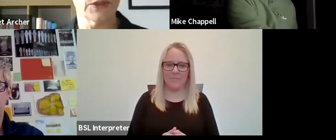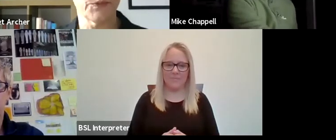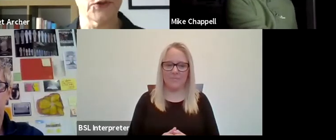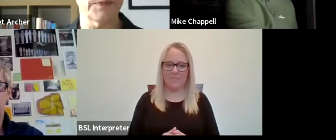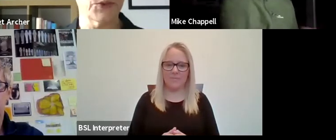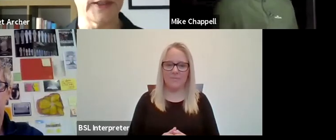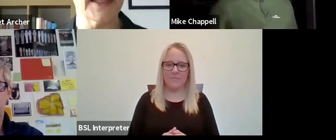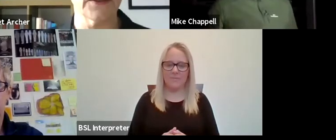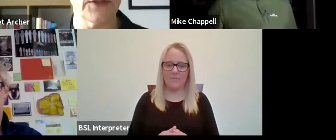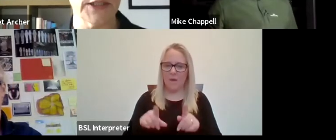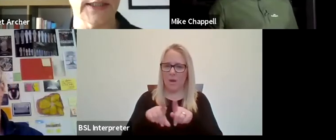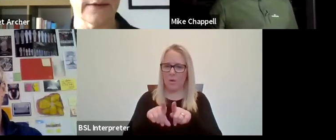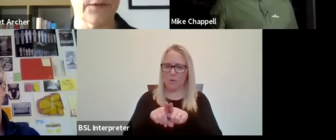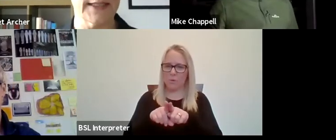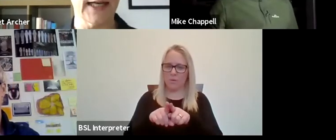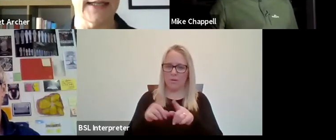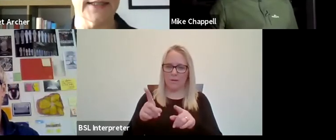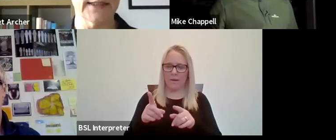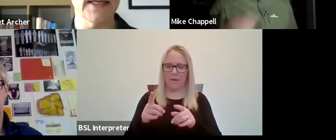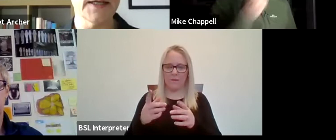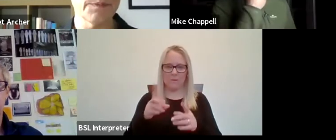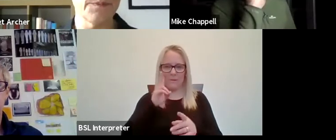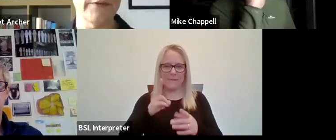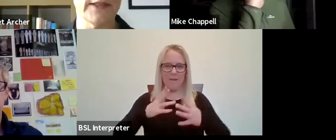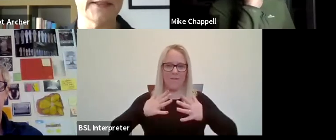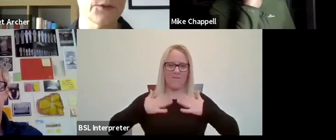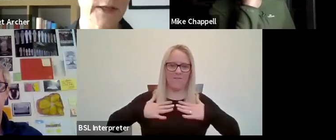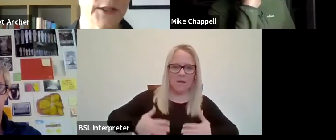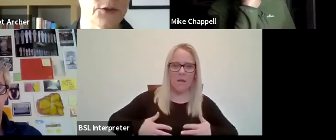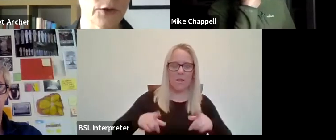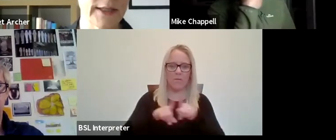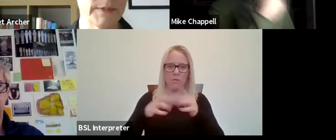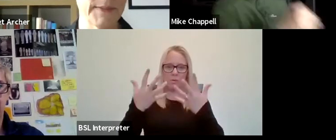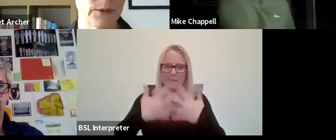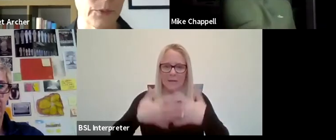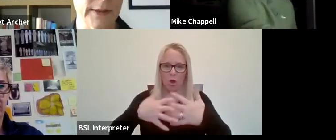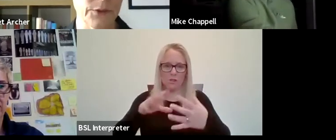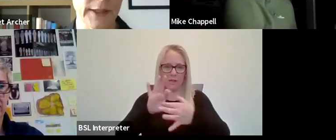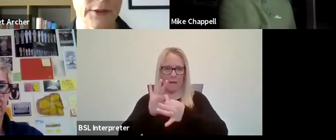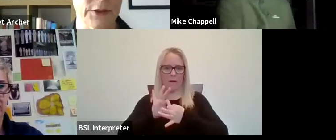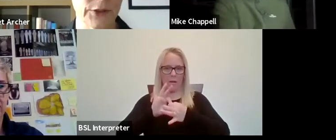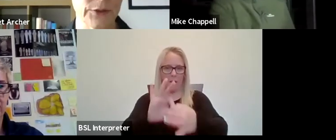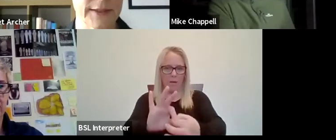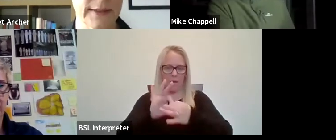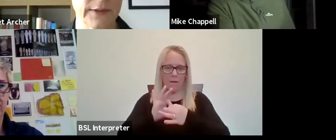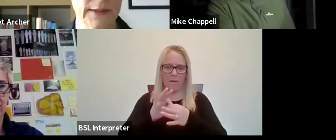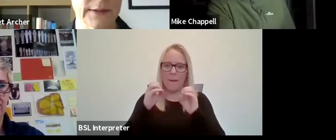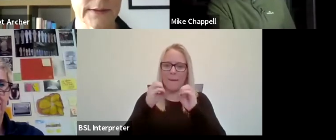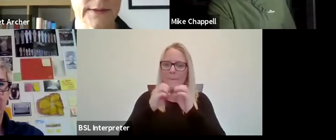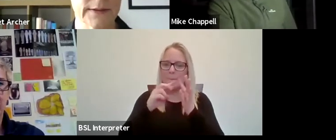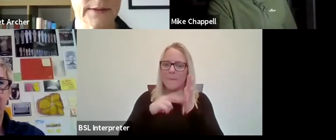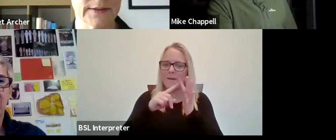push and pull between technology and physicality. Beverly, can you talk a little bit about the work that you're going to show this